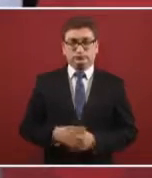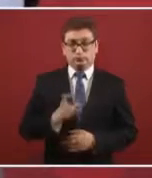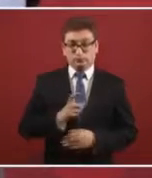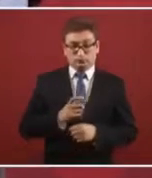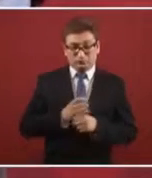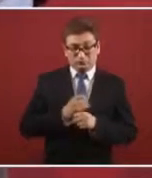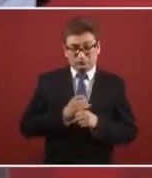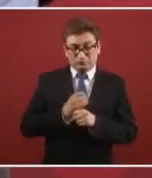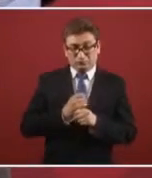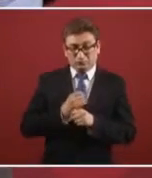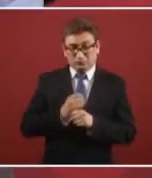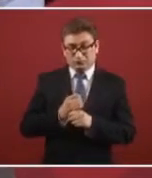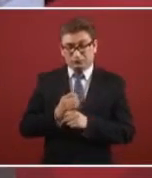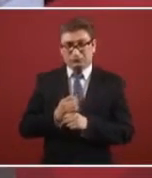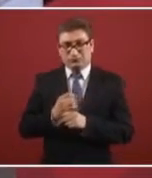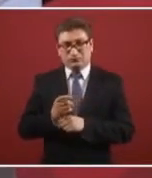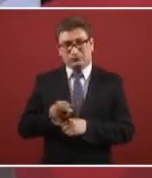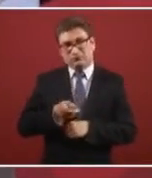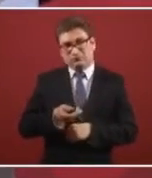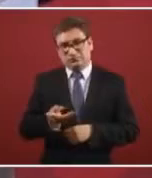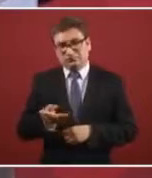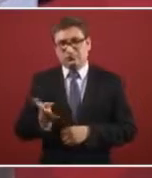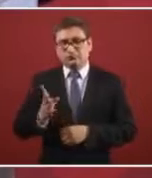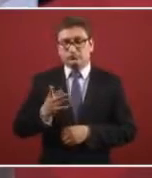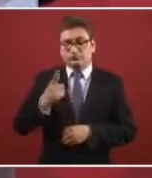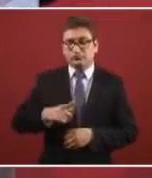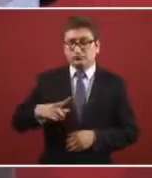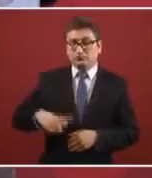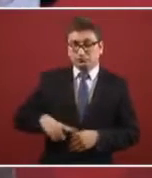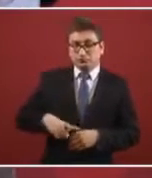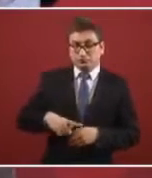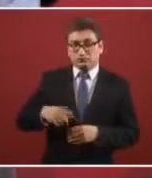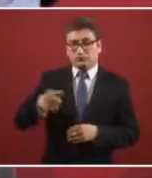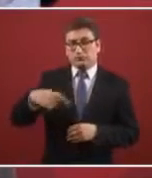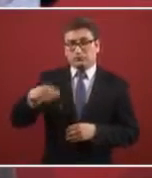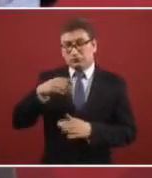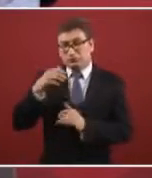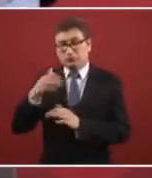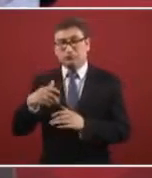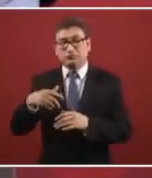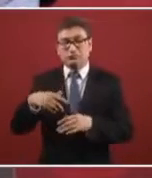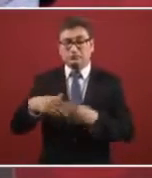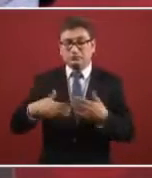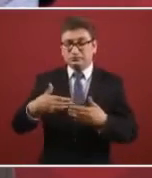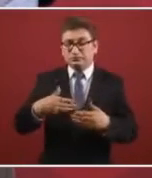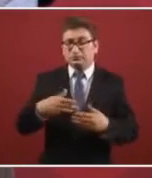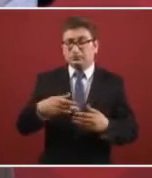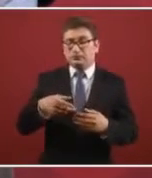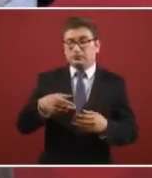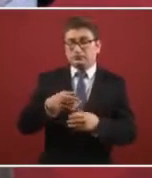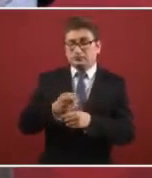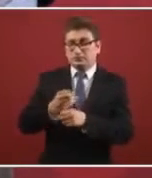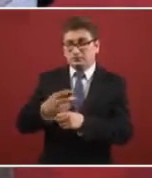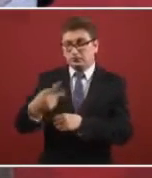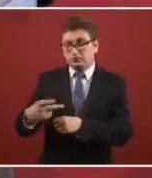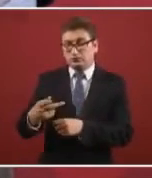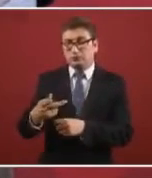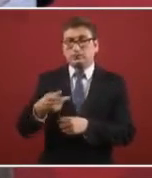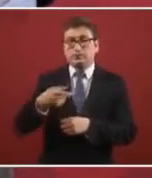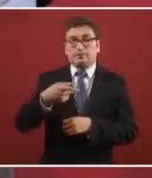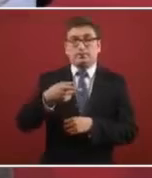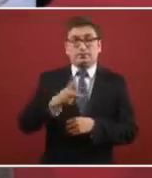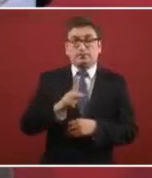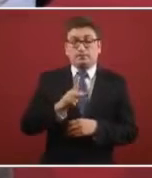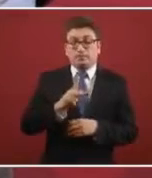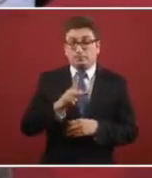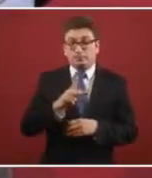versión del Estado. They want the version of the state to be emperor. No hay